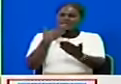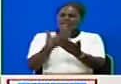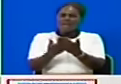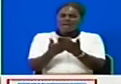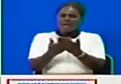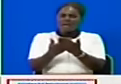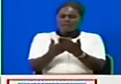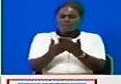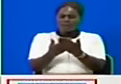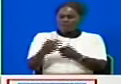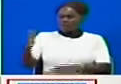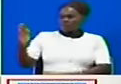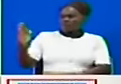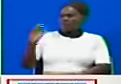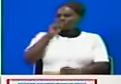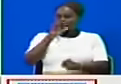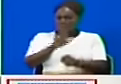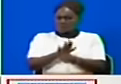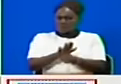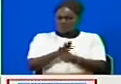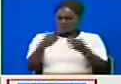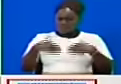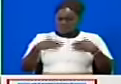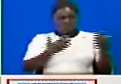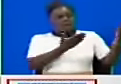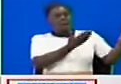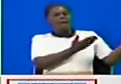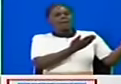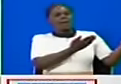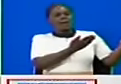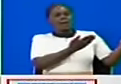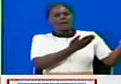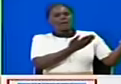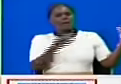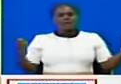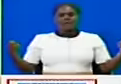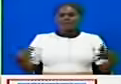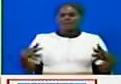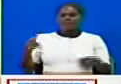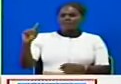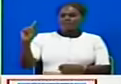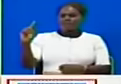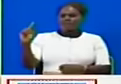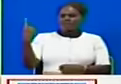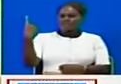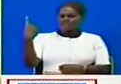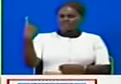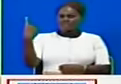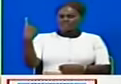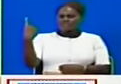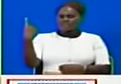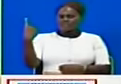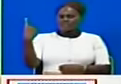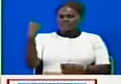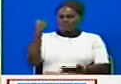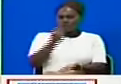Kipchebor. The watchman's promise to the people of Kipchebor, Kericho County, is clear. The first 1 month in the office, I would want to